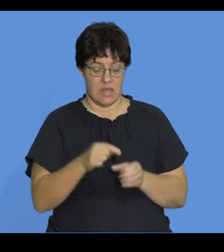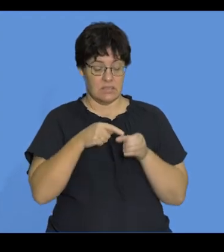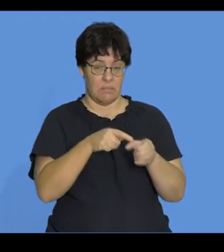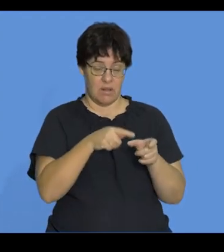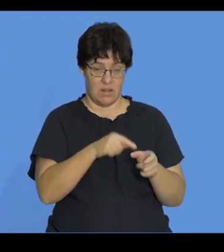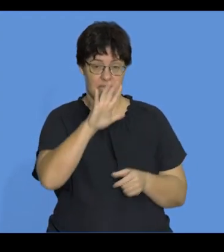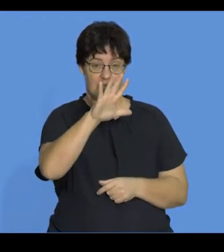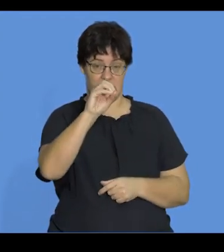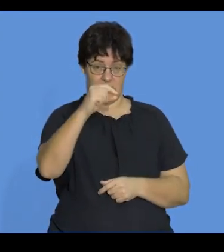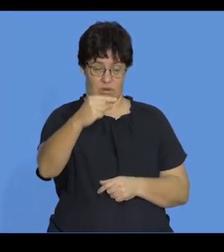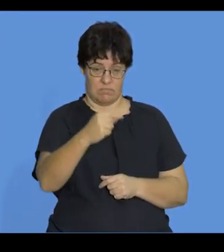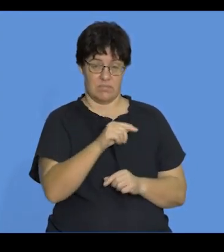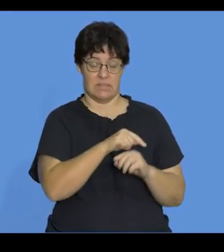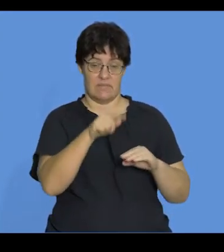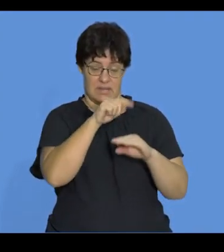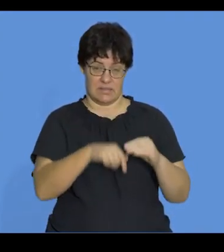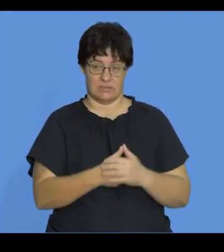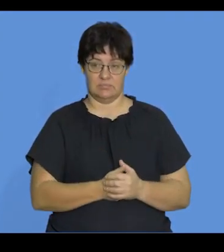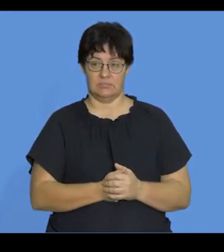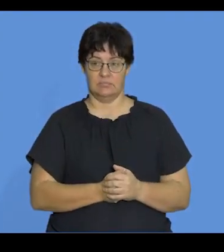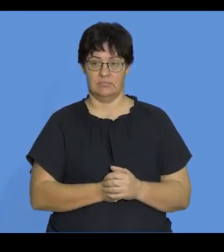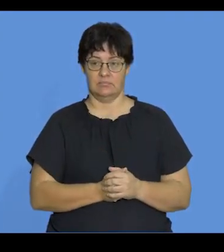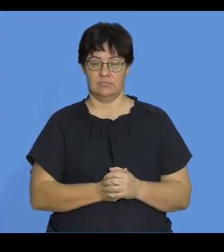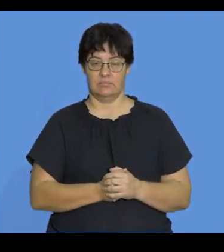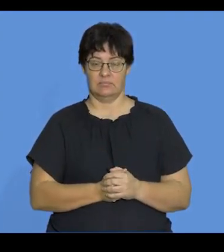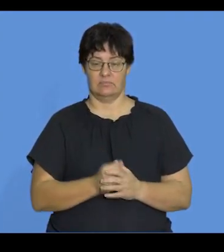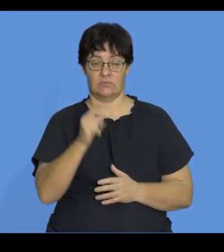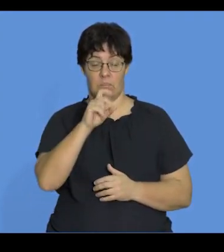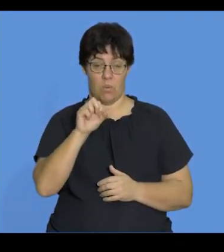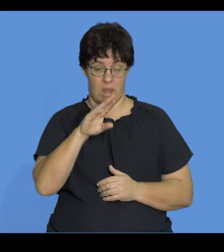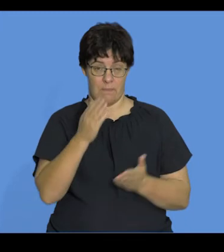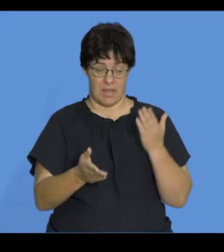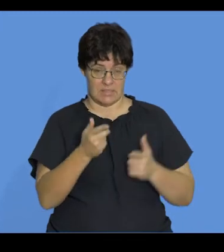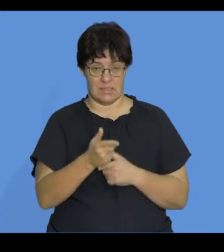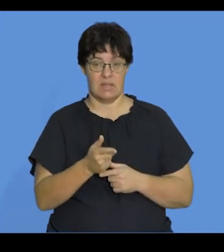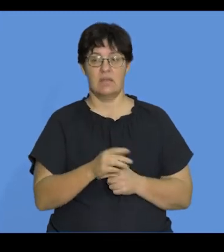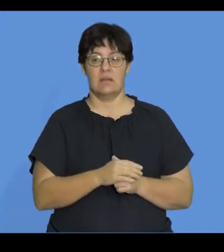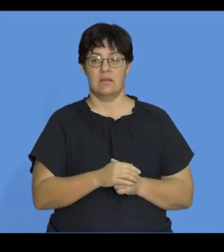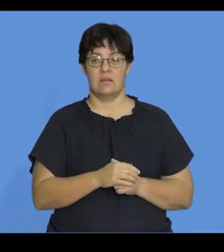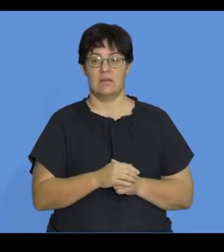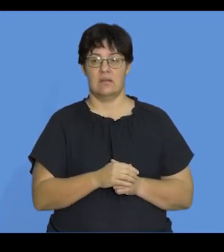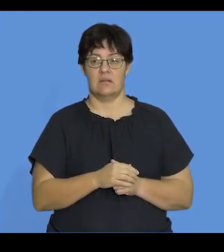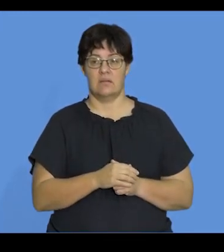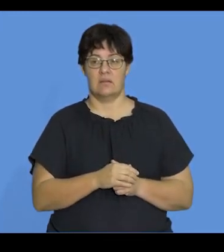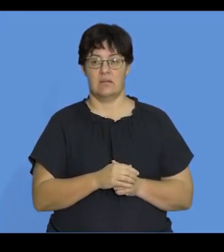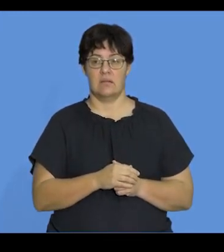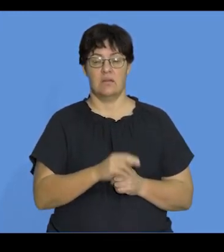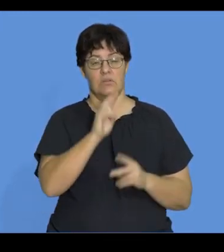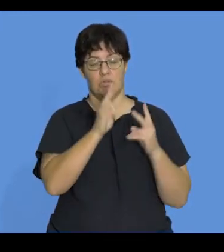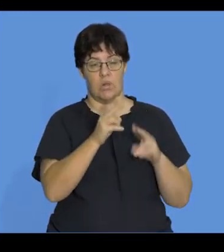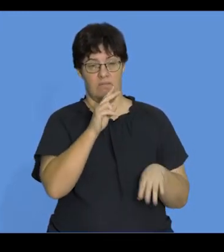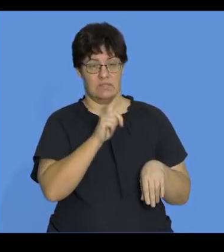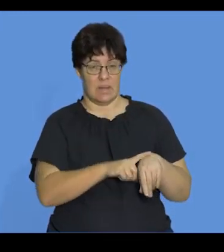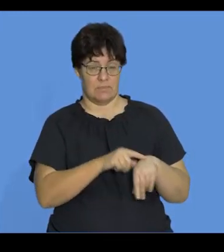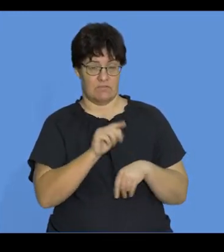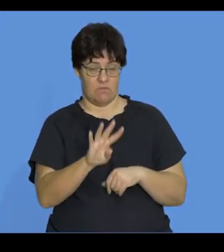50 grams divided by the molar mass of butane. So it's 12 times 4,